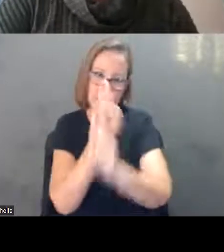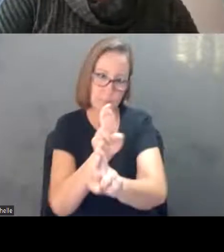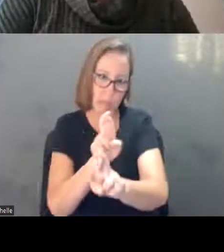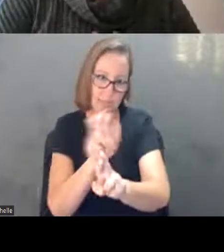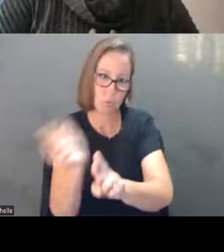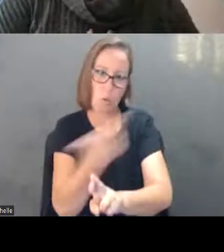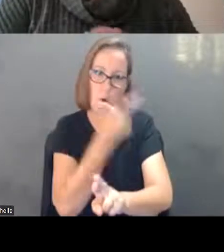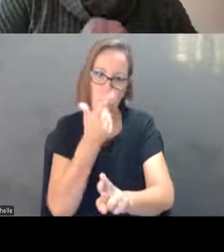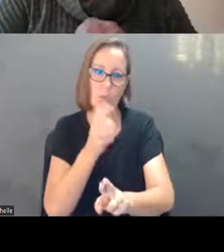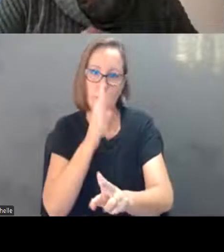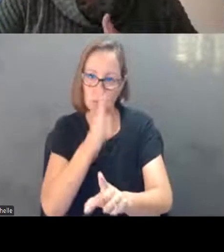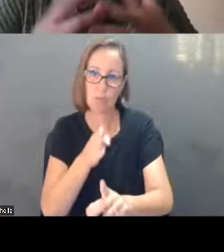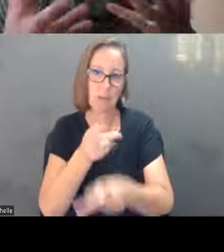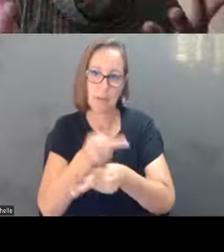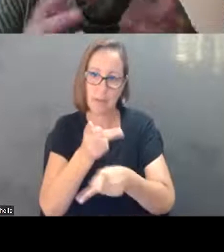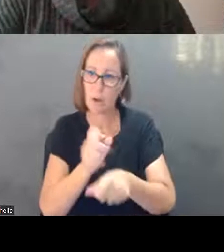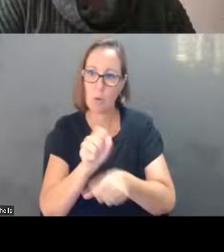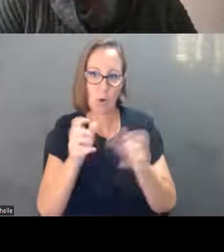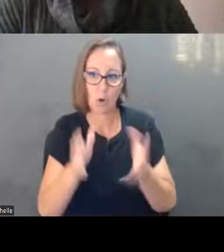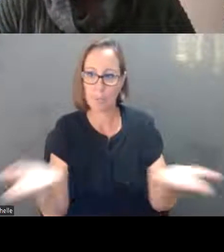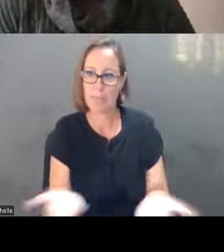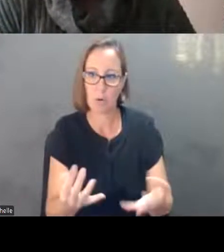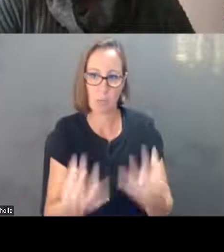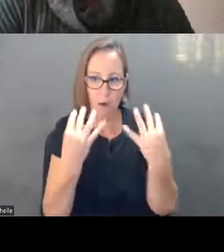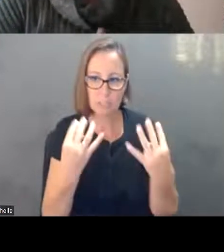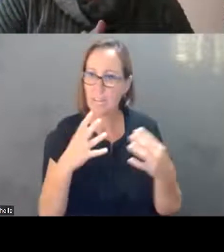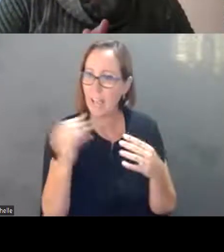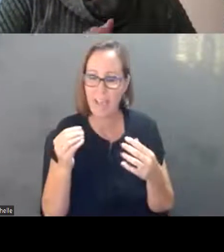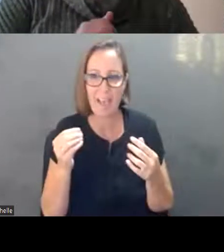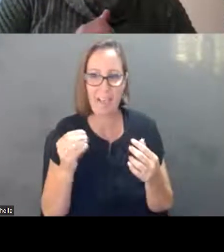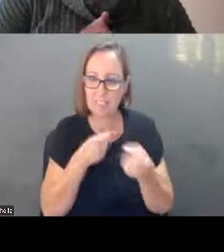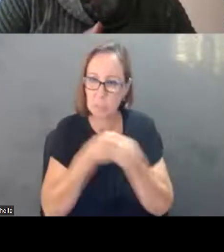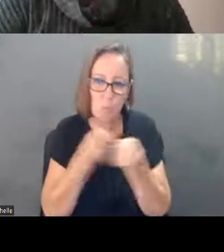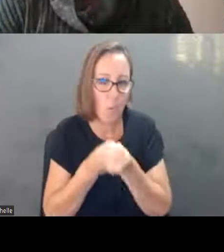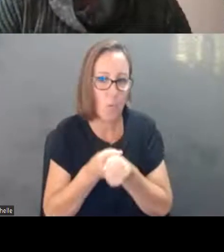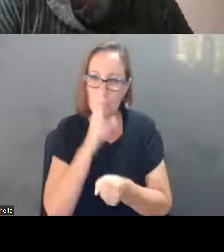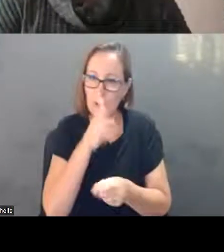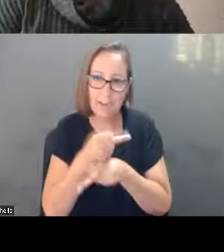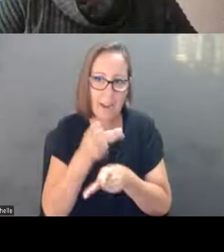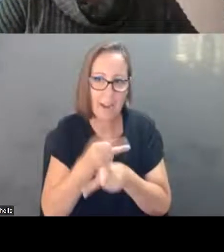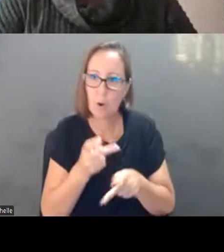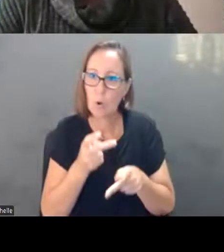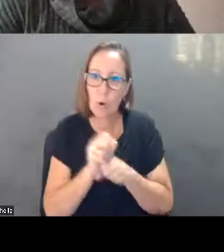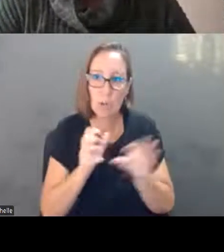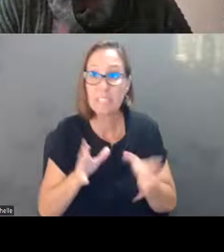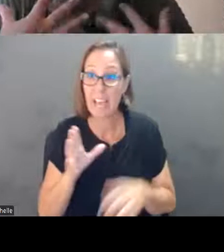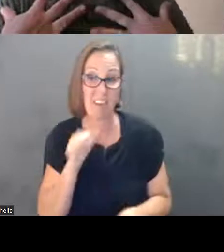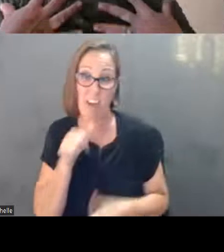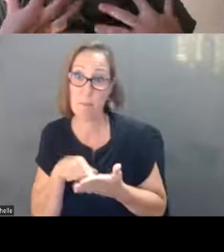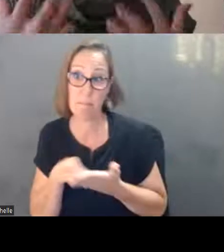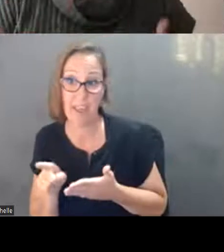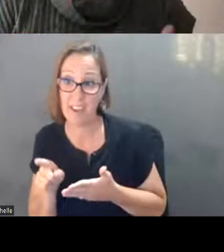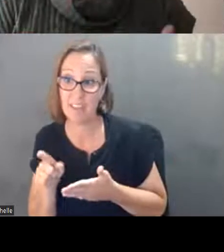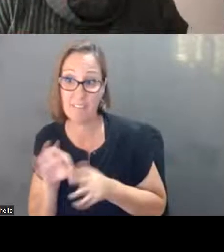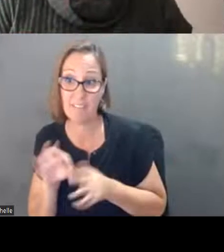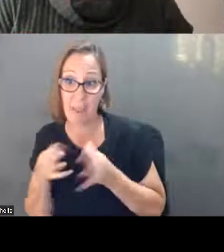care workers that are on this call, and those that support direct care workers and unpaid family caregivers, because they really are the backbone of